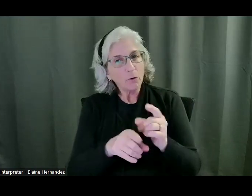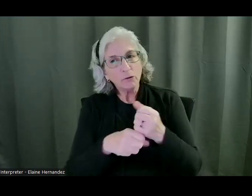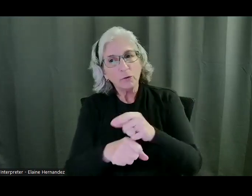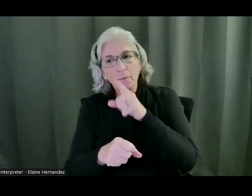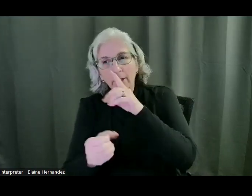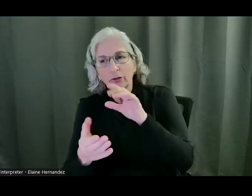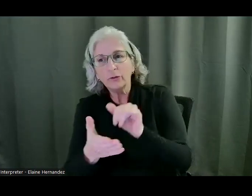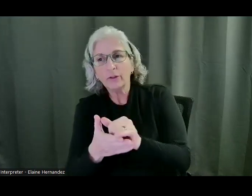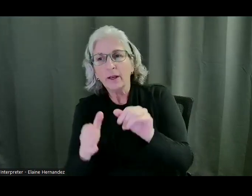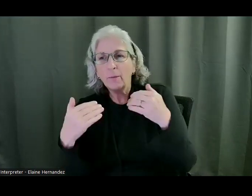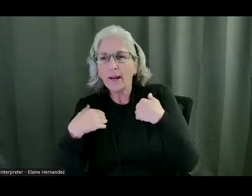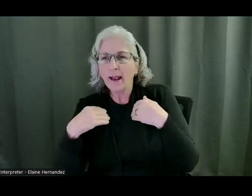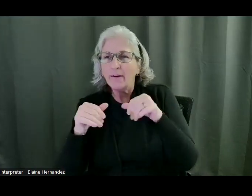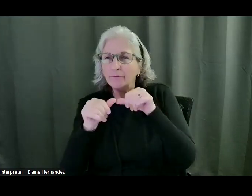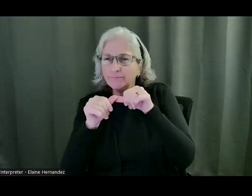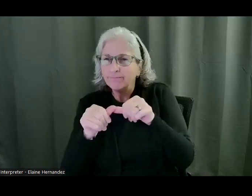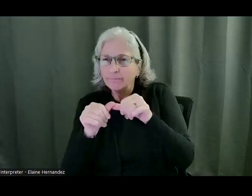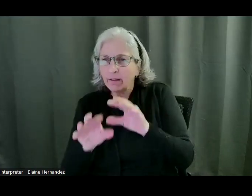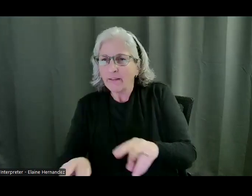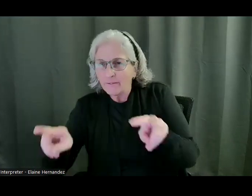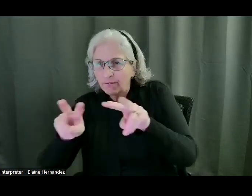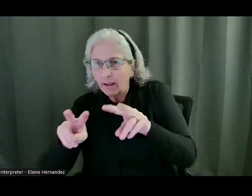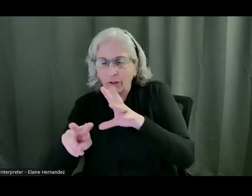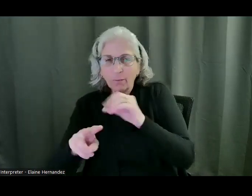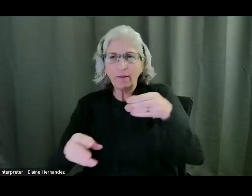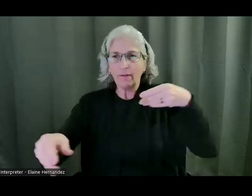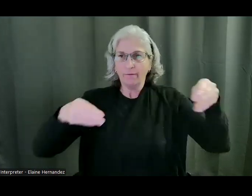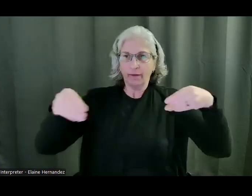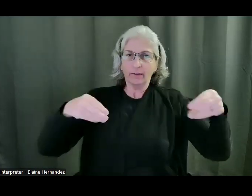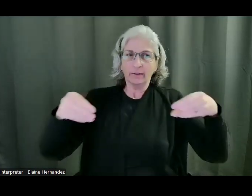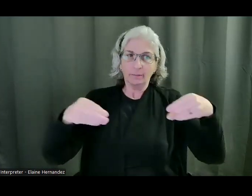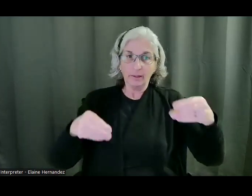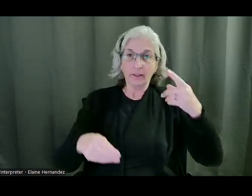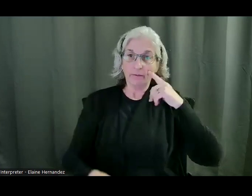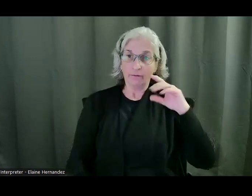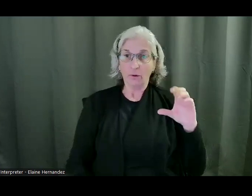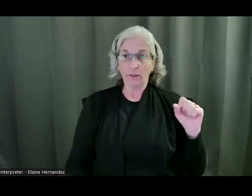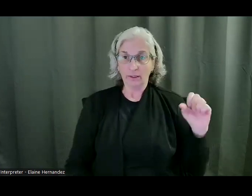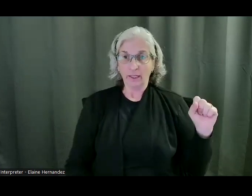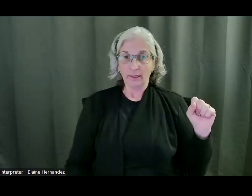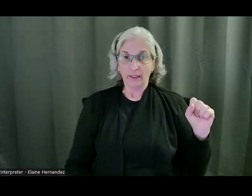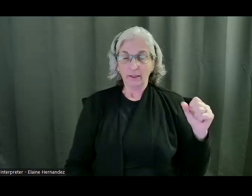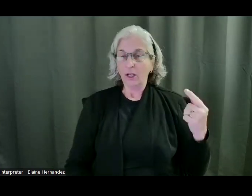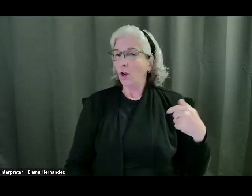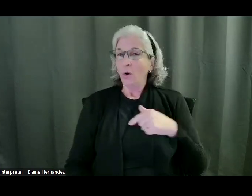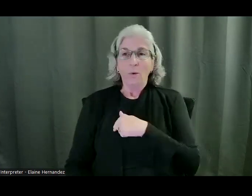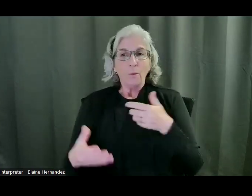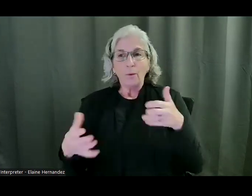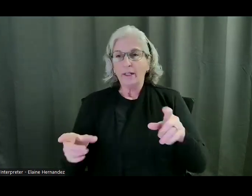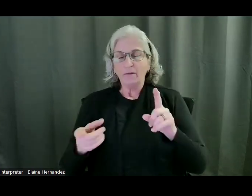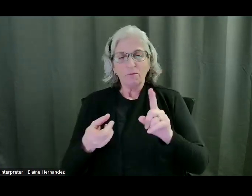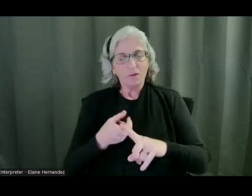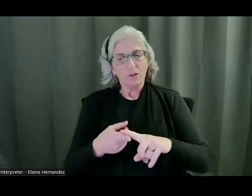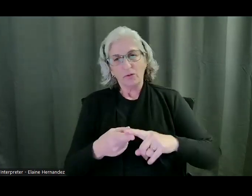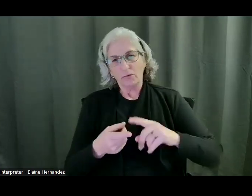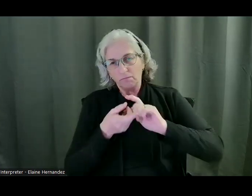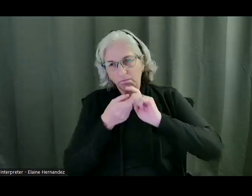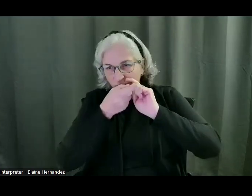of CSS. So we didn't want to make changes that impacted just kind of the core